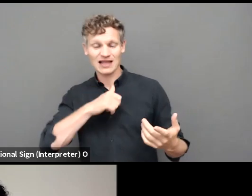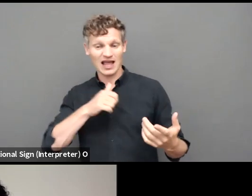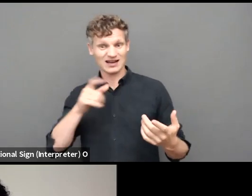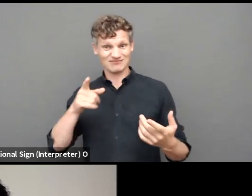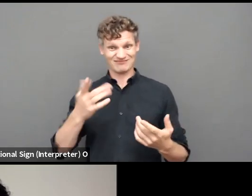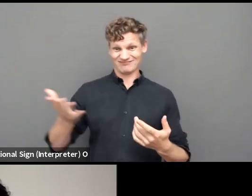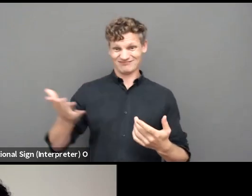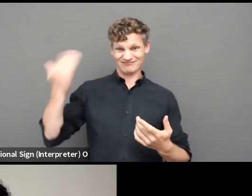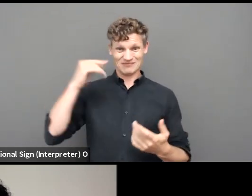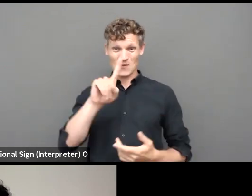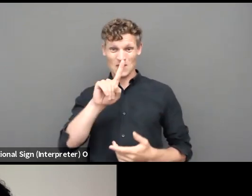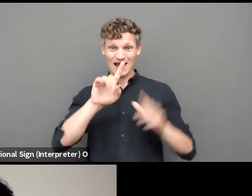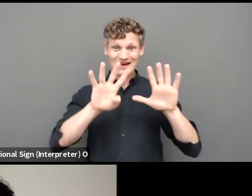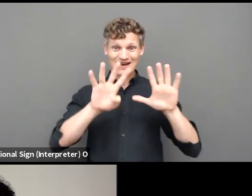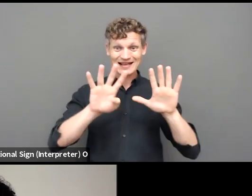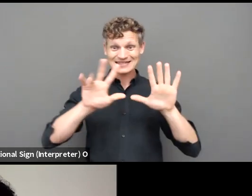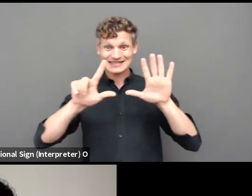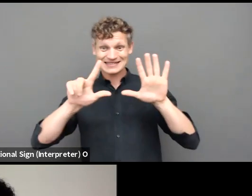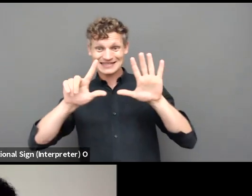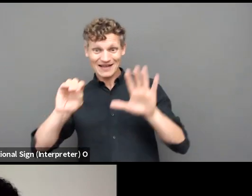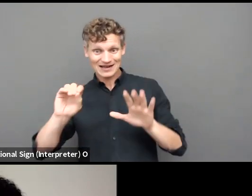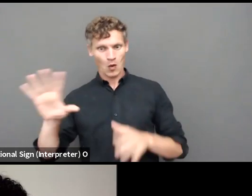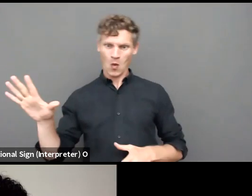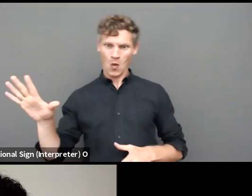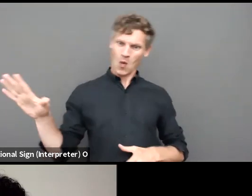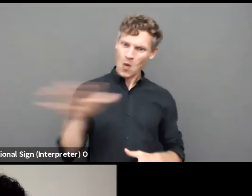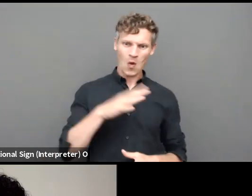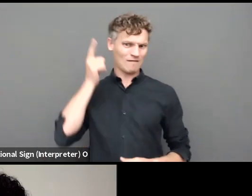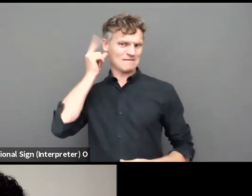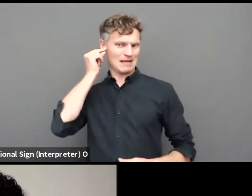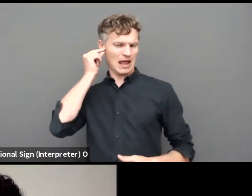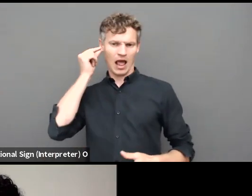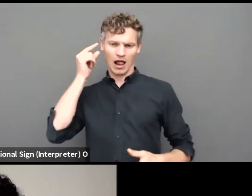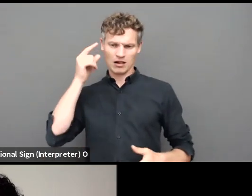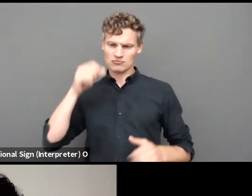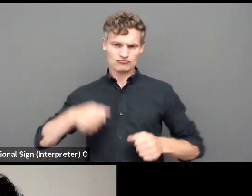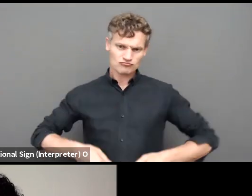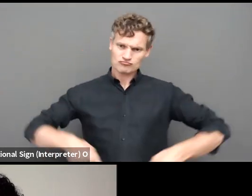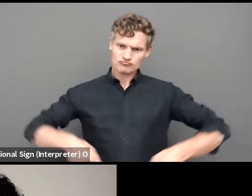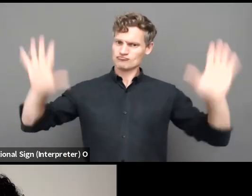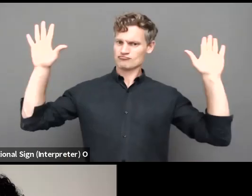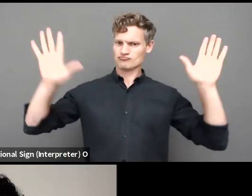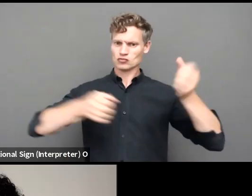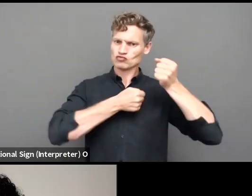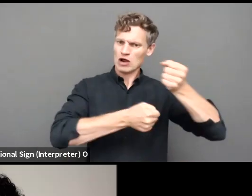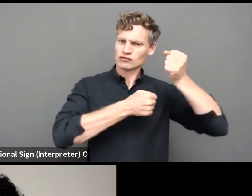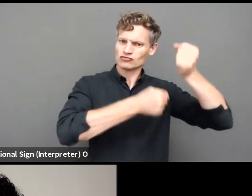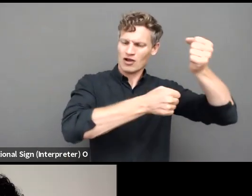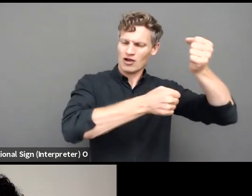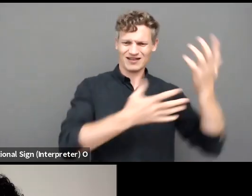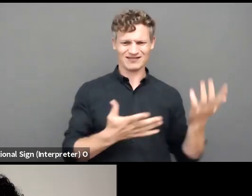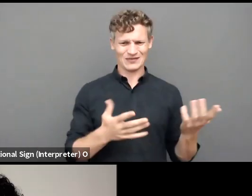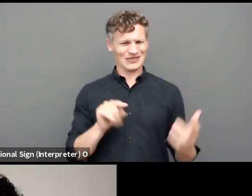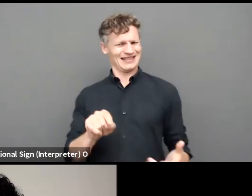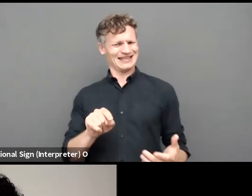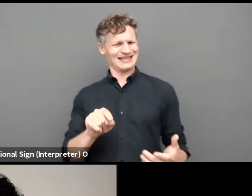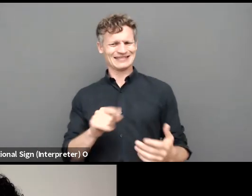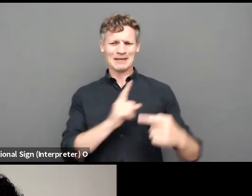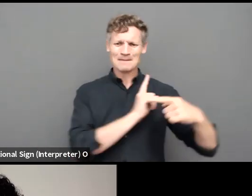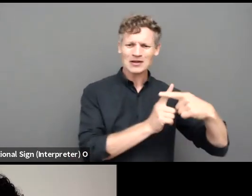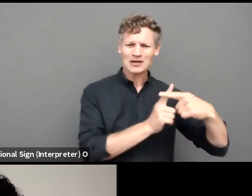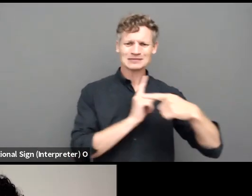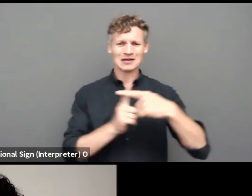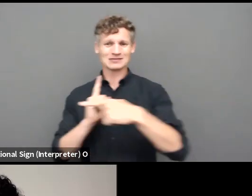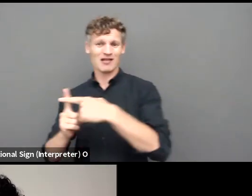70s. Collective action makes an extraordinary difference. And it's plus, plus, plus in a sense that laws do matter. I think